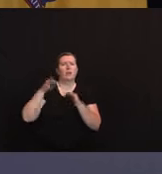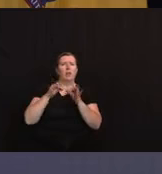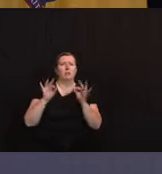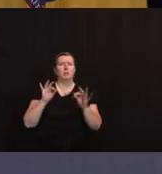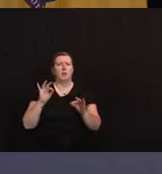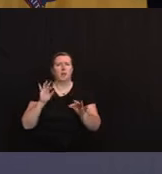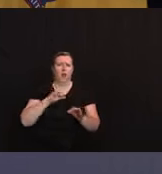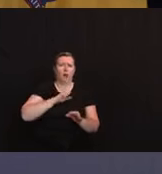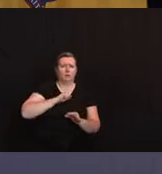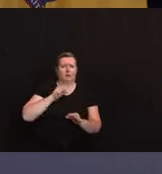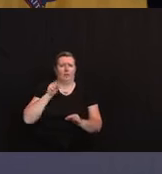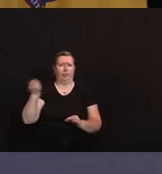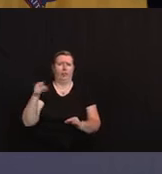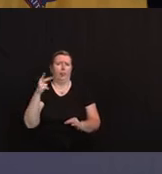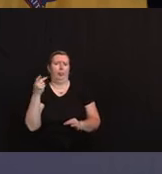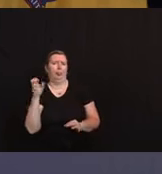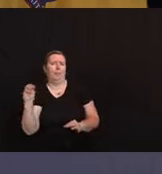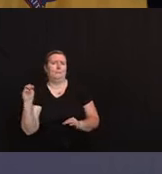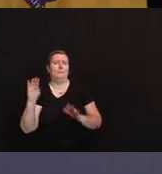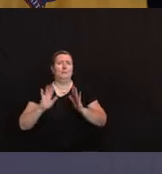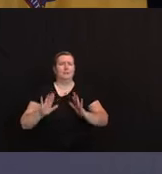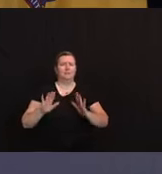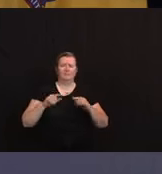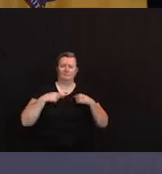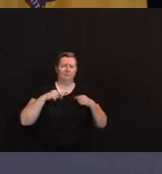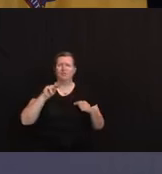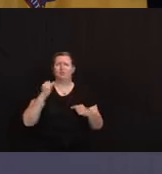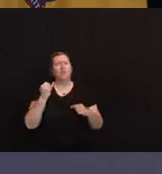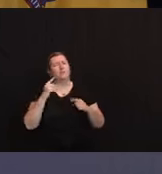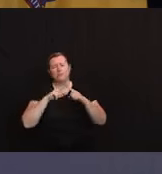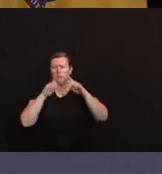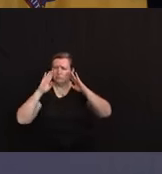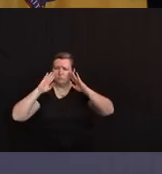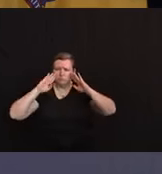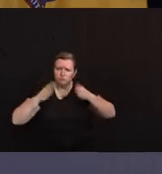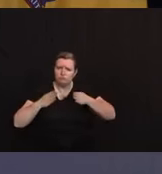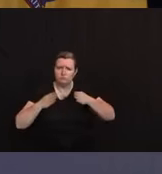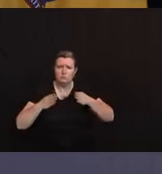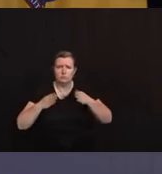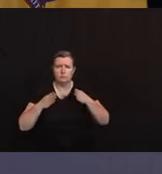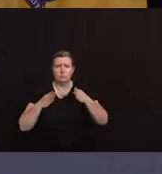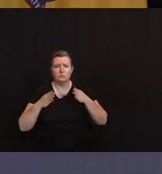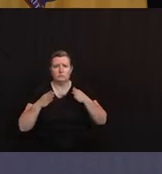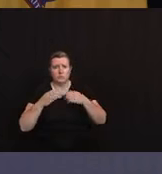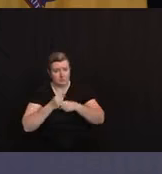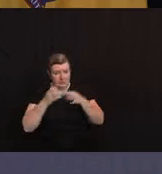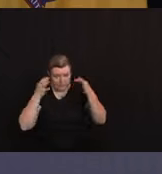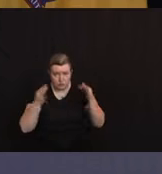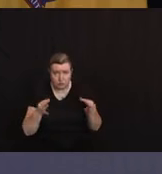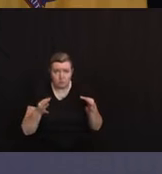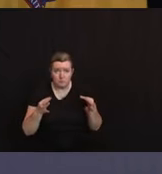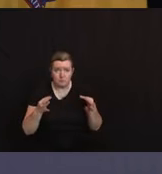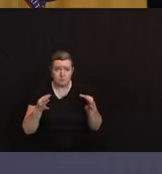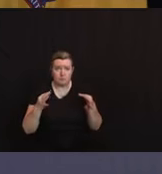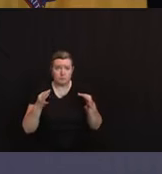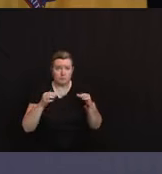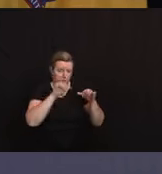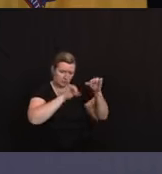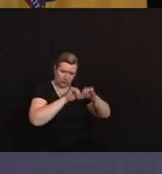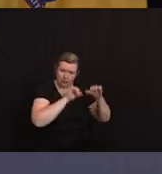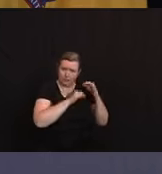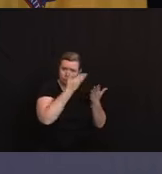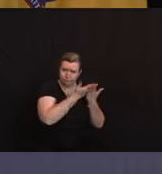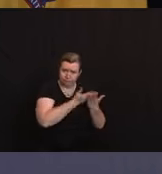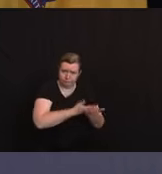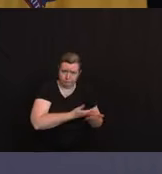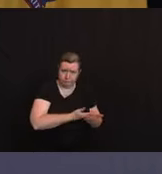have strived from day one to make the calls based on the science, on the data, on the facts. Let's